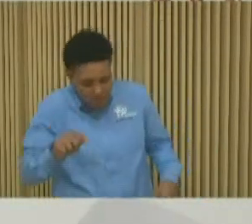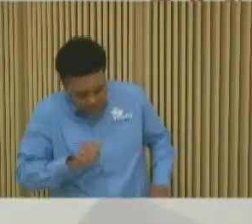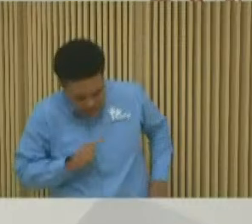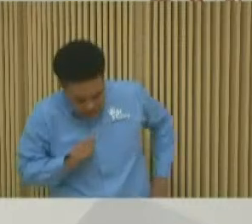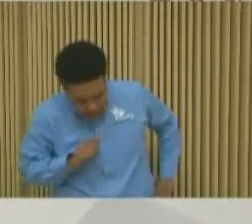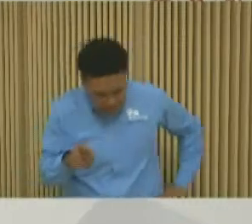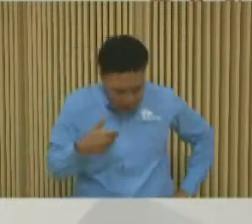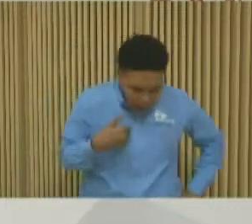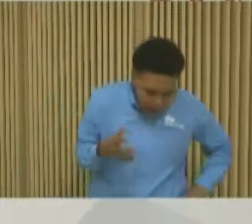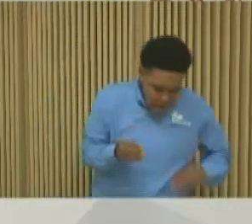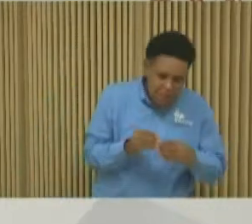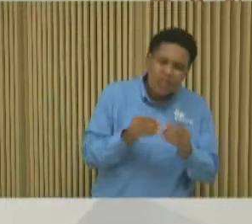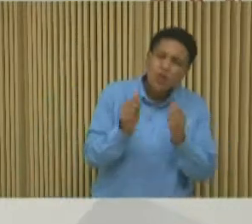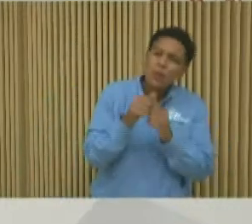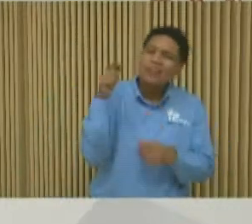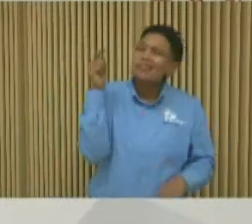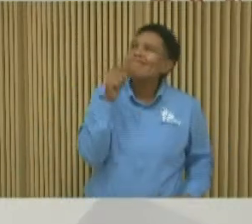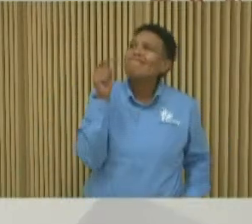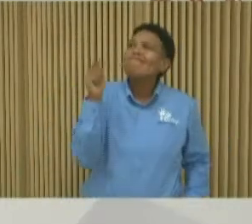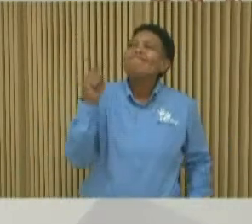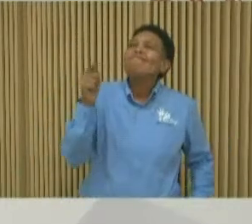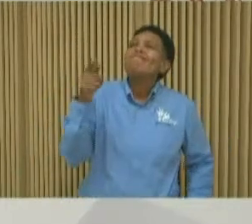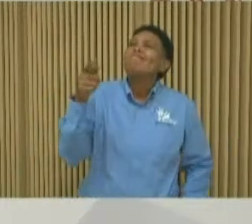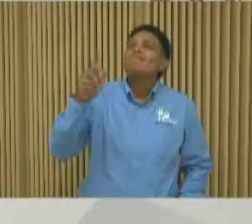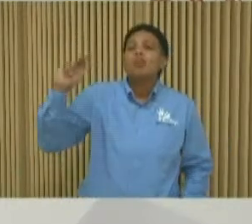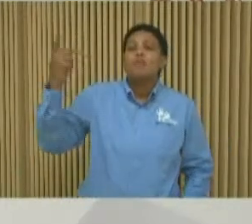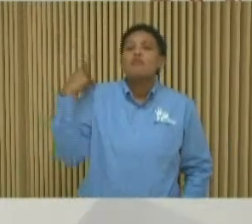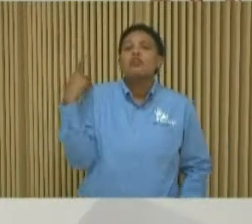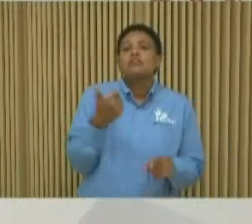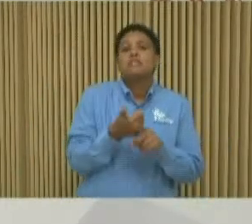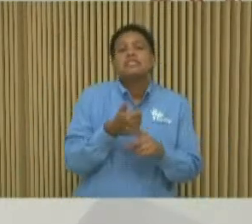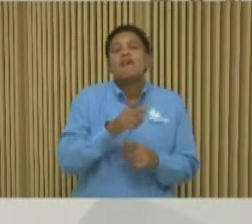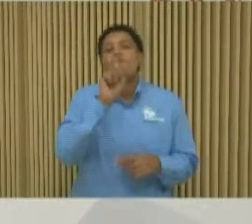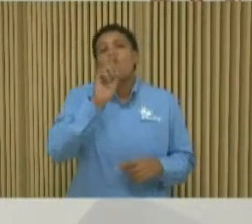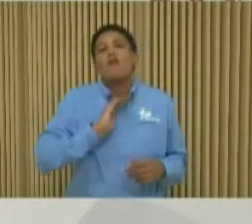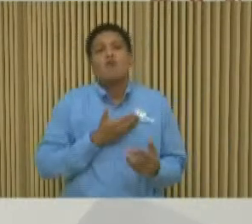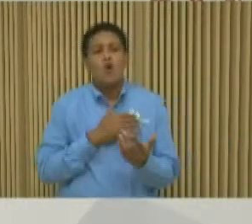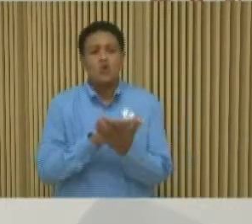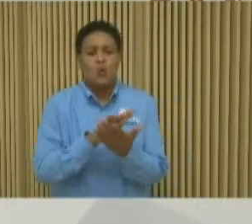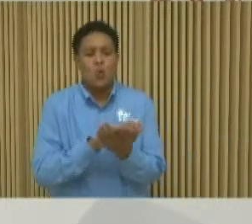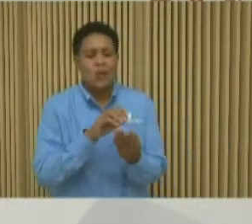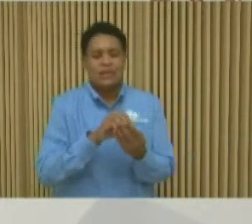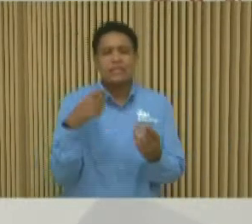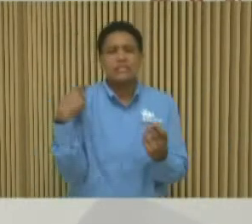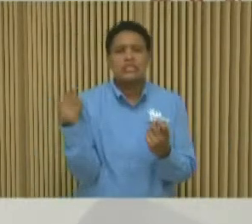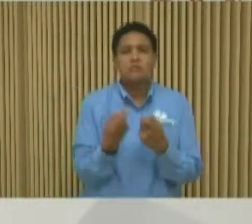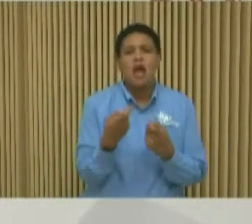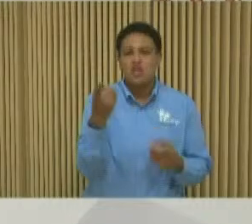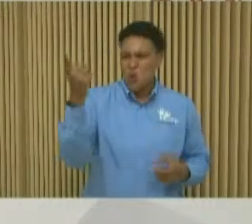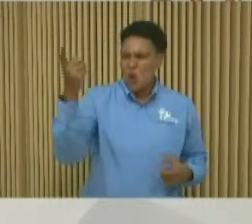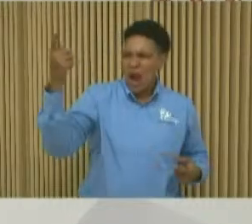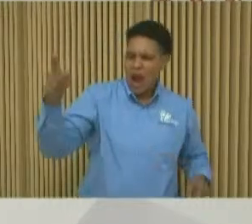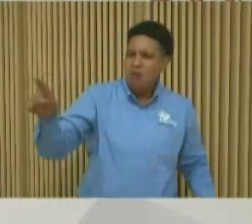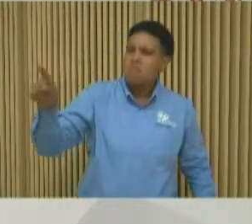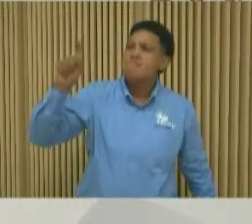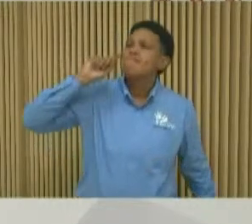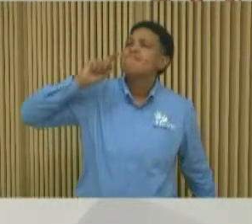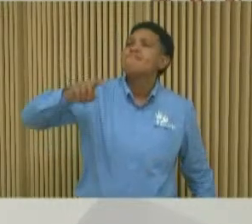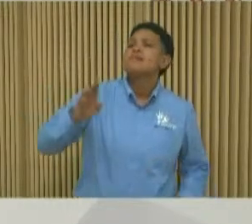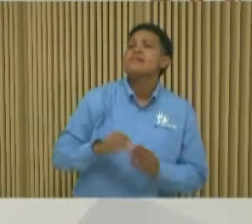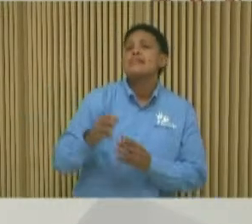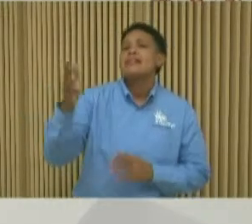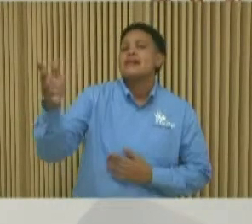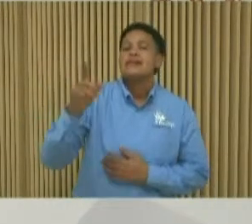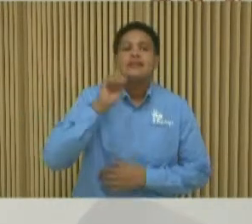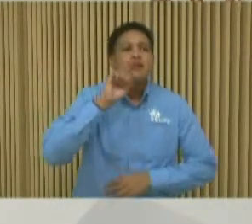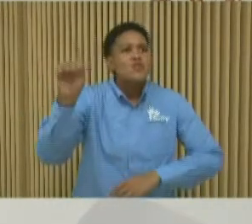I had a meeting with a principal of one of our schools in Spanish Town, and she